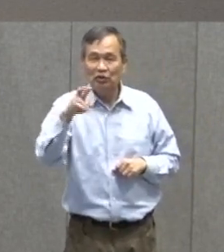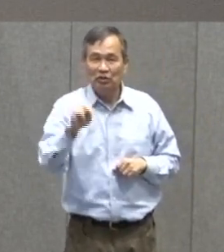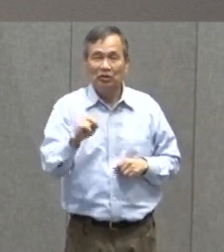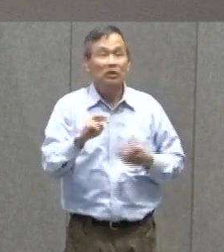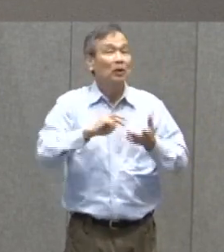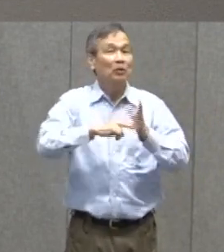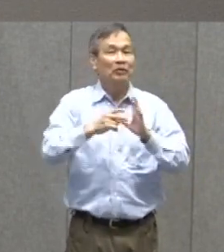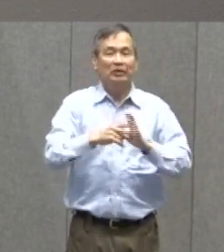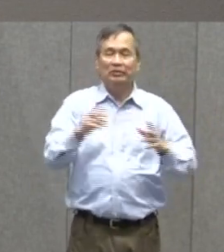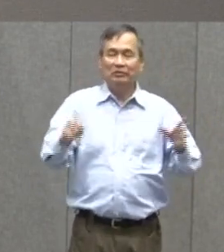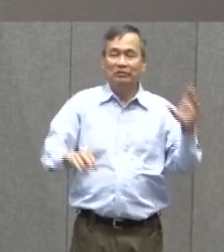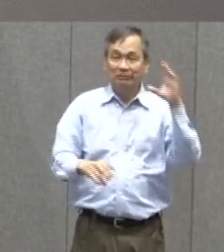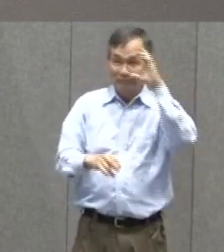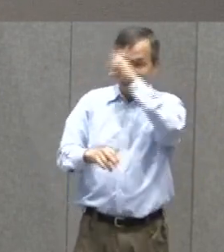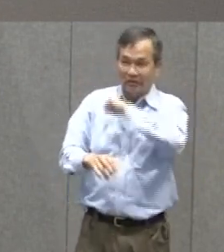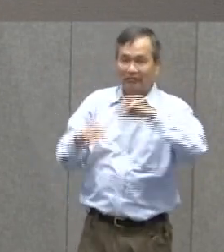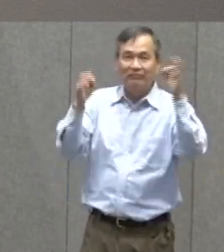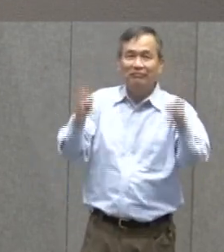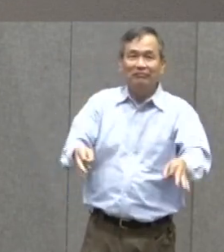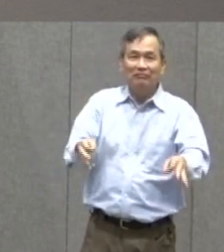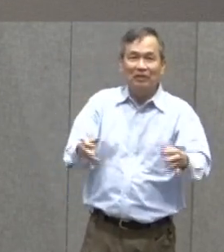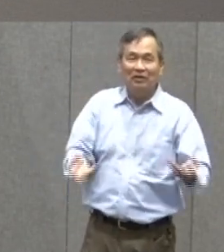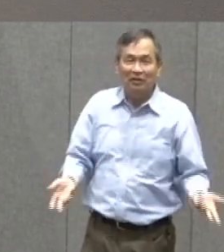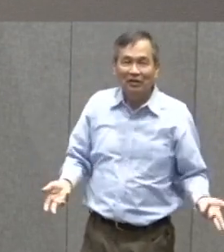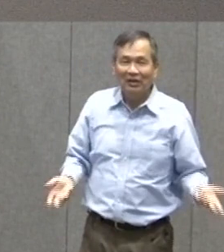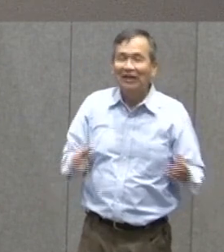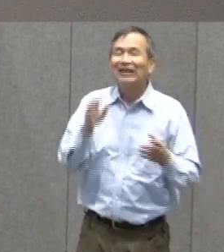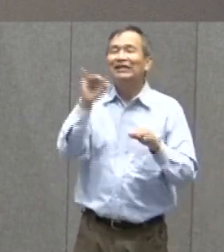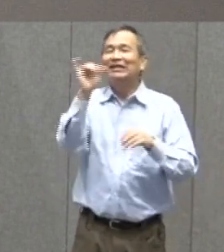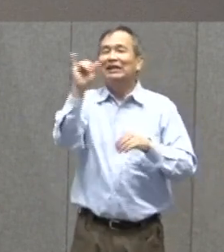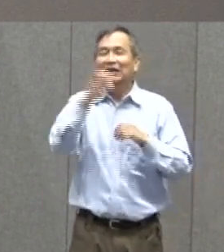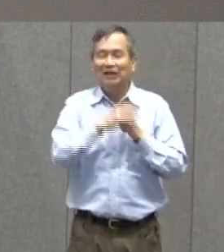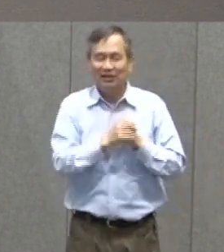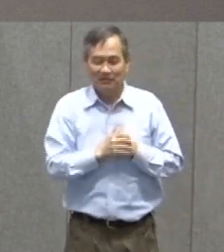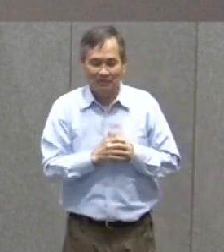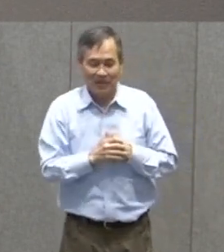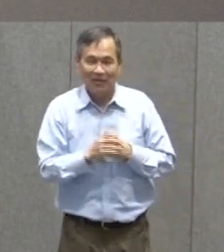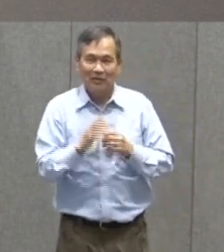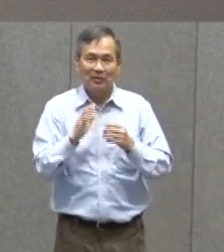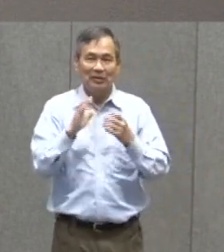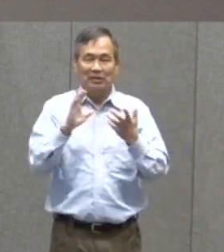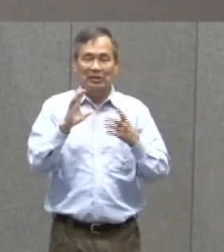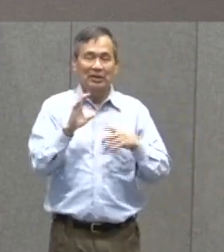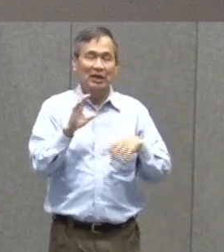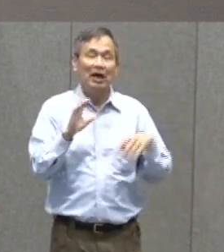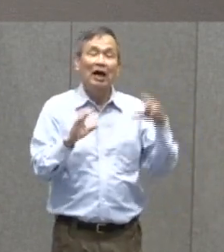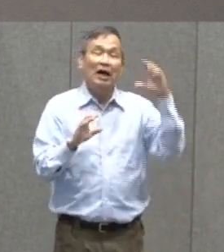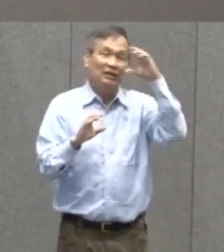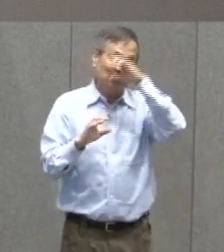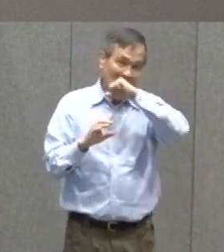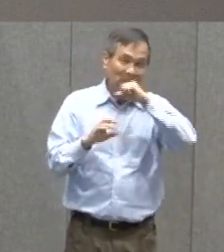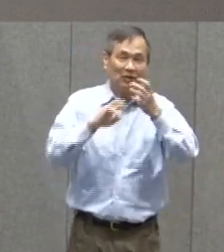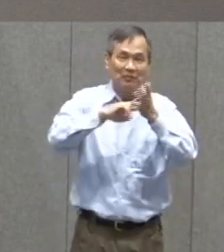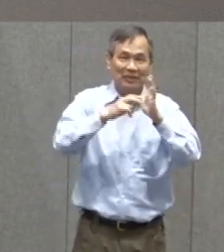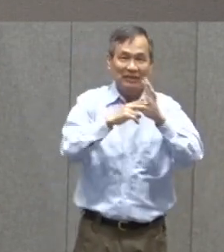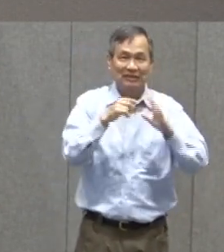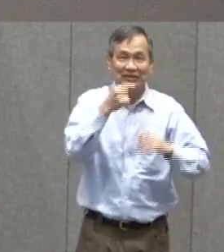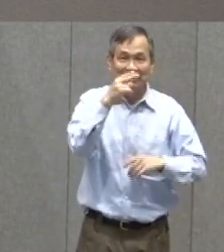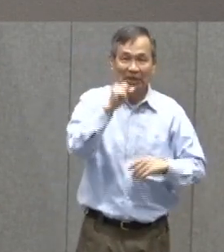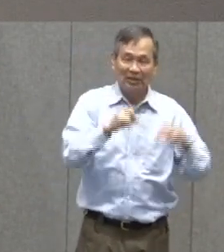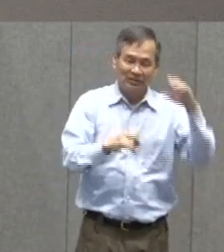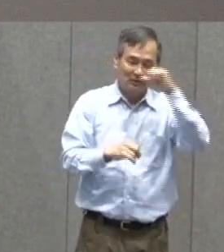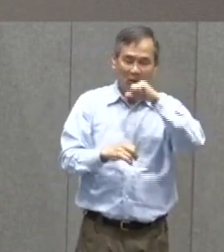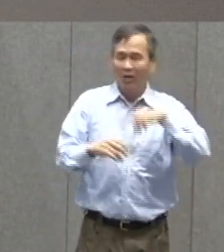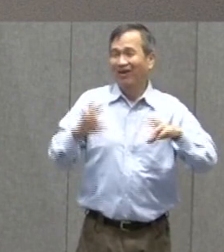that photograph. So, for example, an assumption is, or not an example, the definition is a guess or a